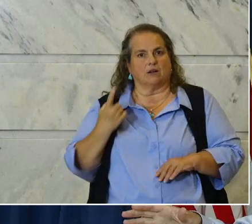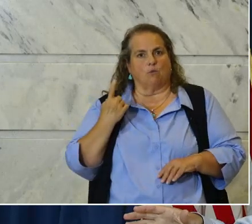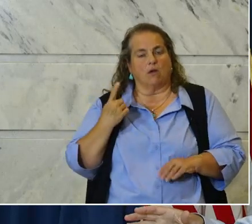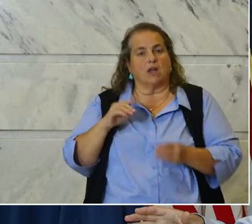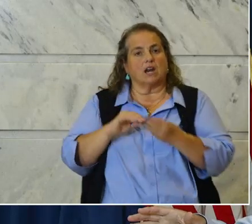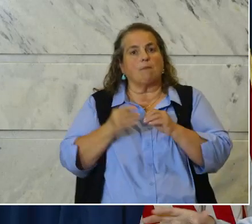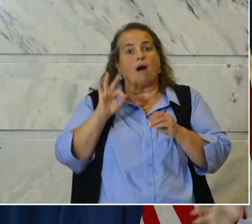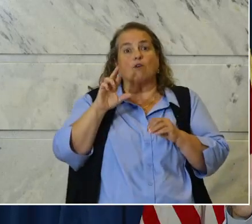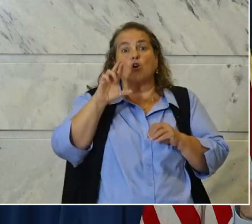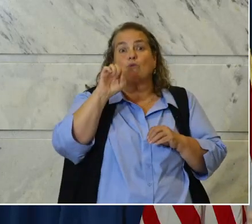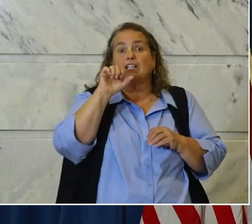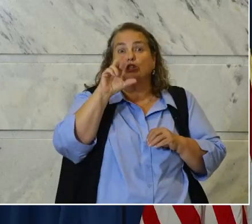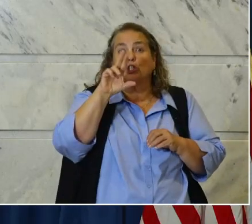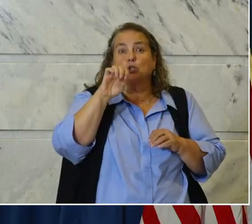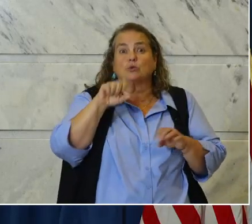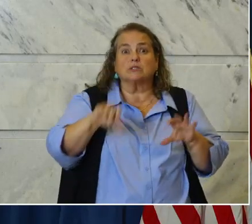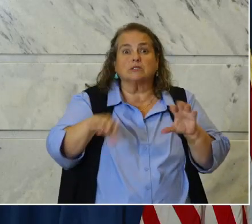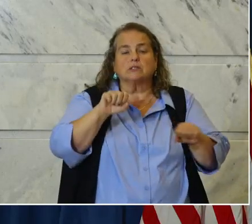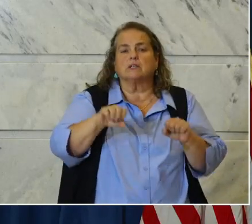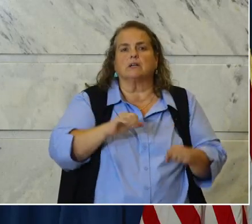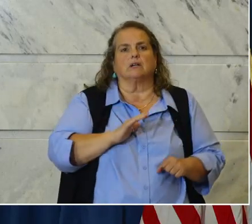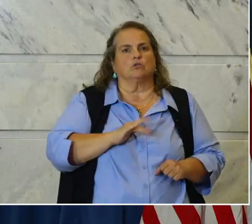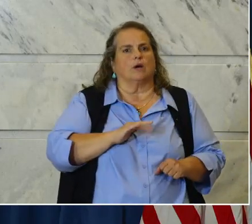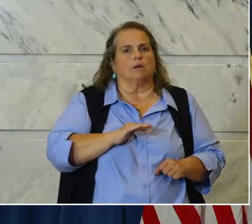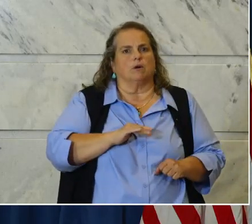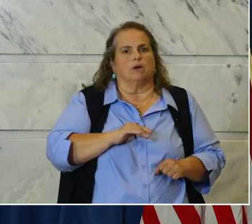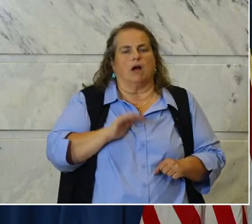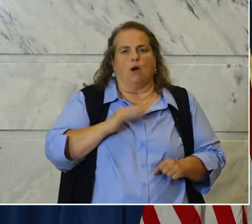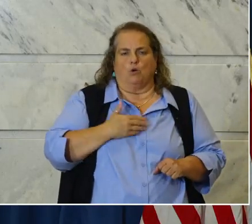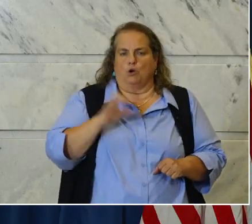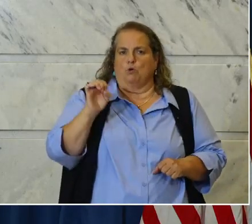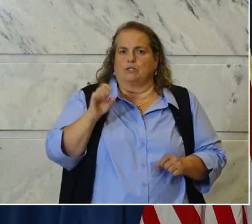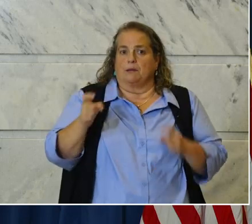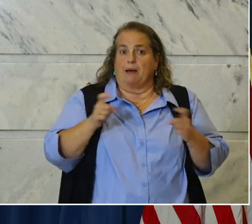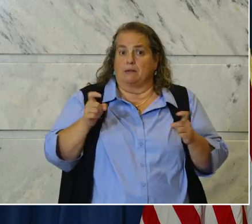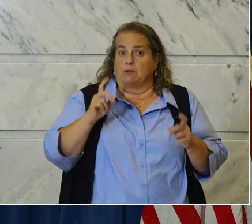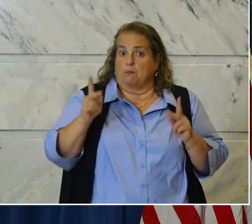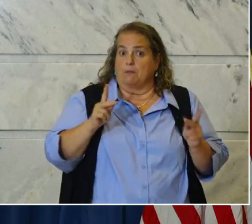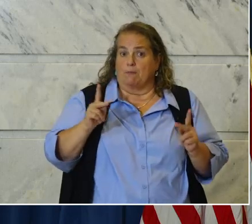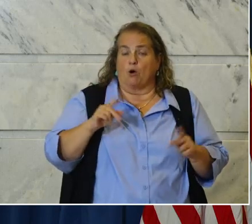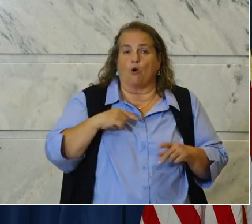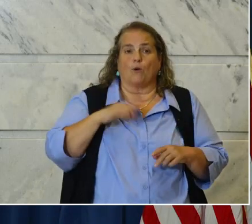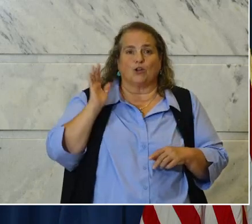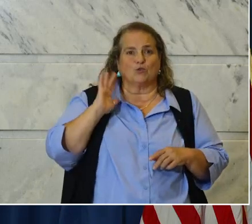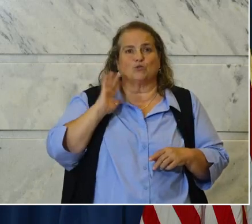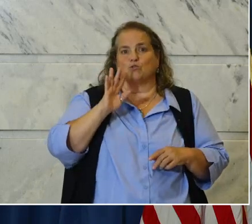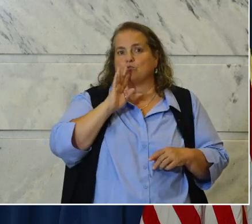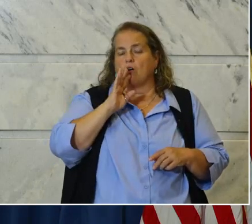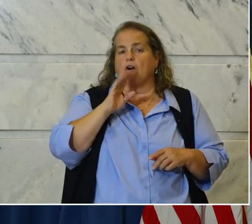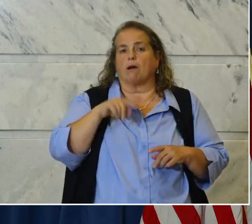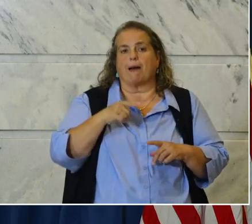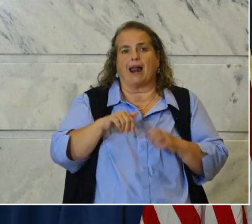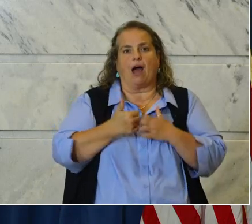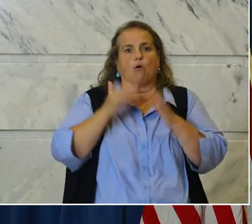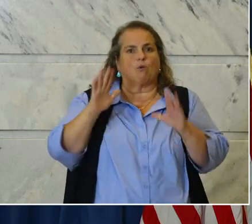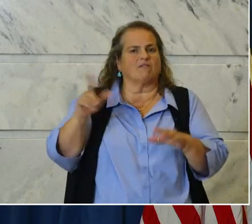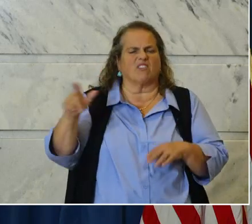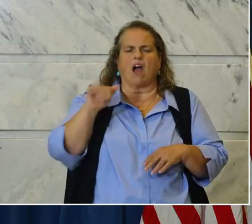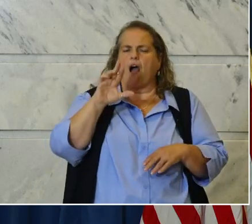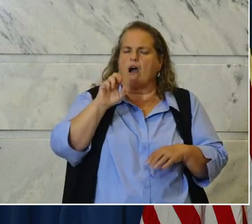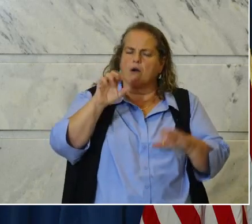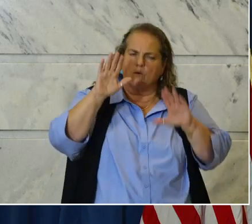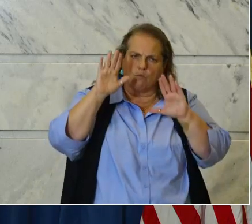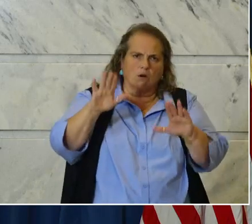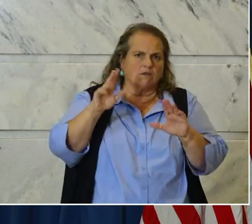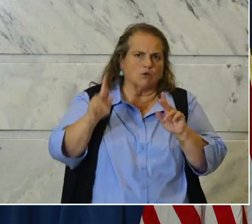rescues are incredible. So I don't get a chance to talk about our emergency management folks the way that we used to with what we're fighting right now, but they do a great job, and we'll